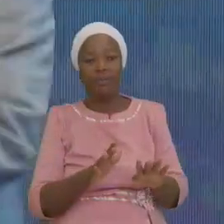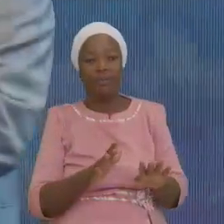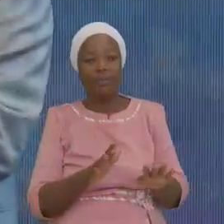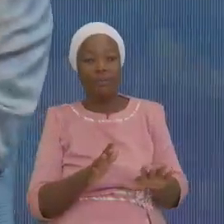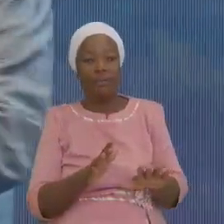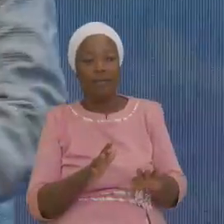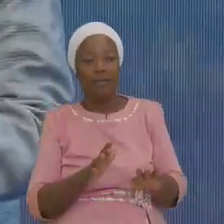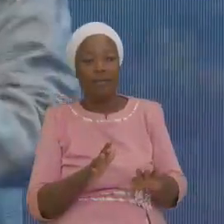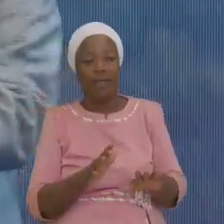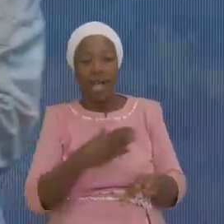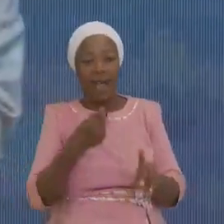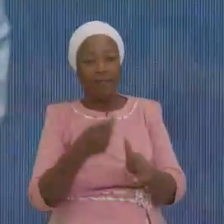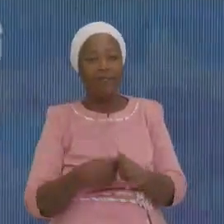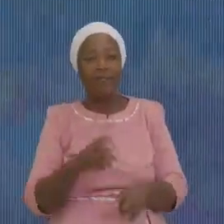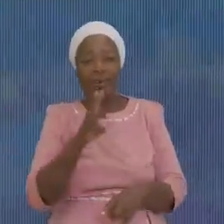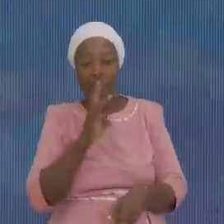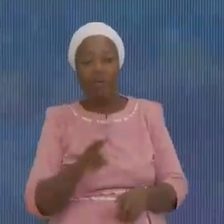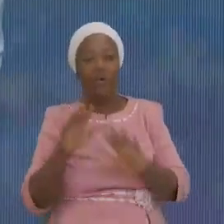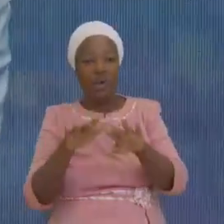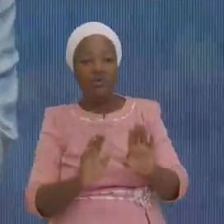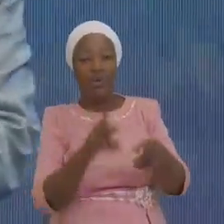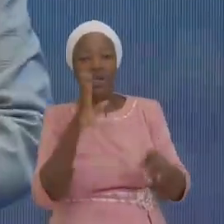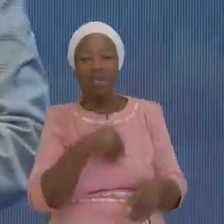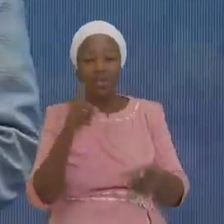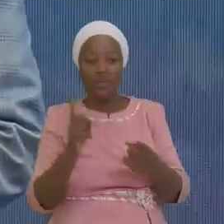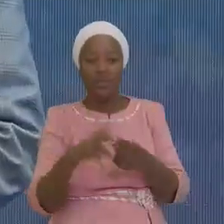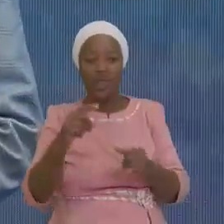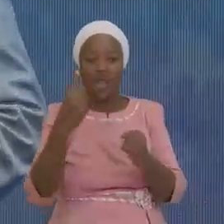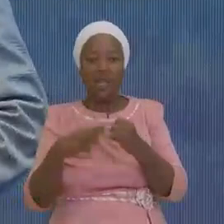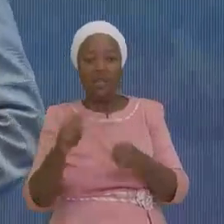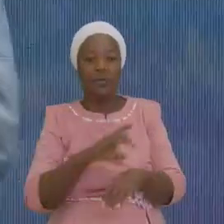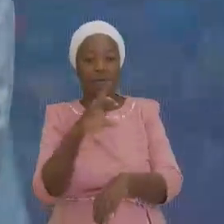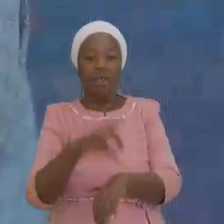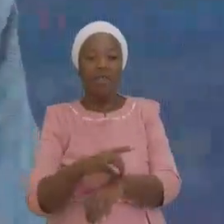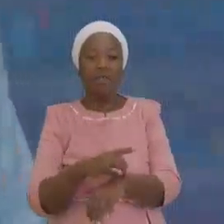and from river unto the ends of the earth.